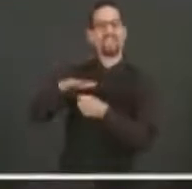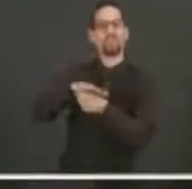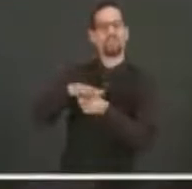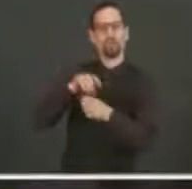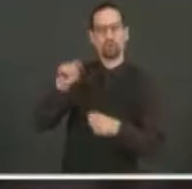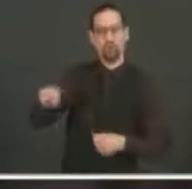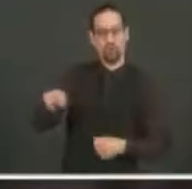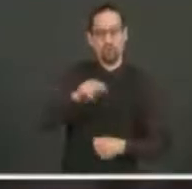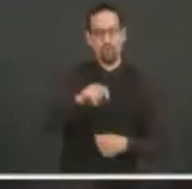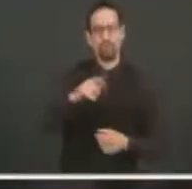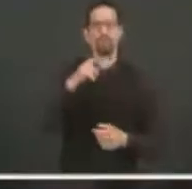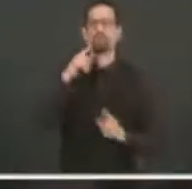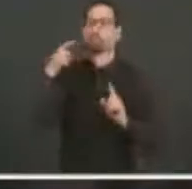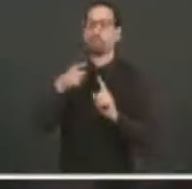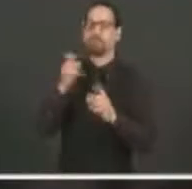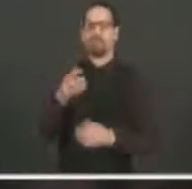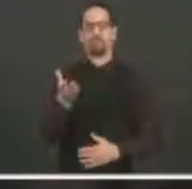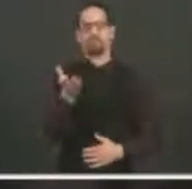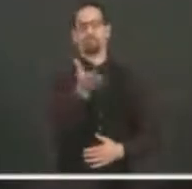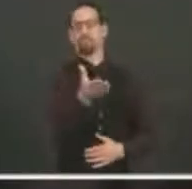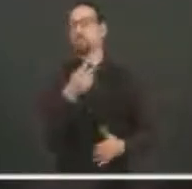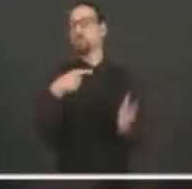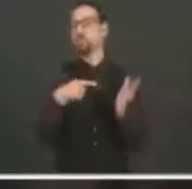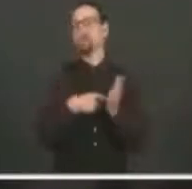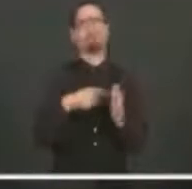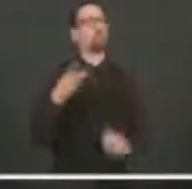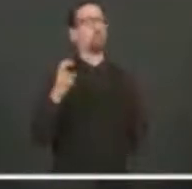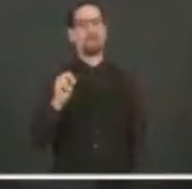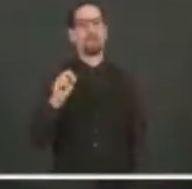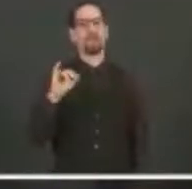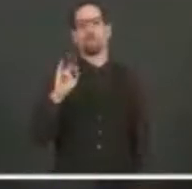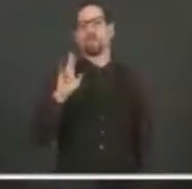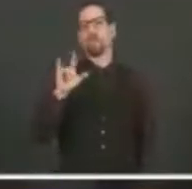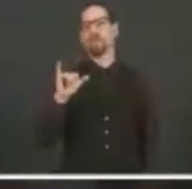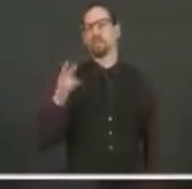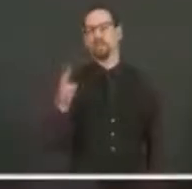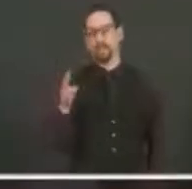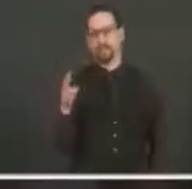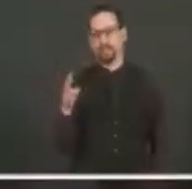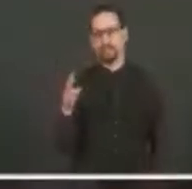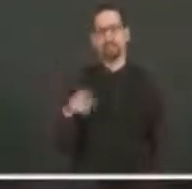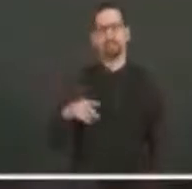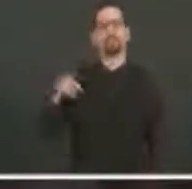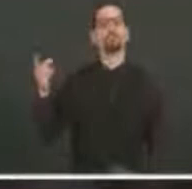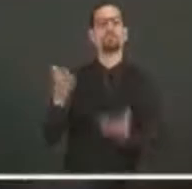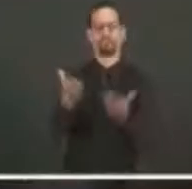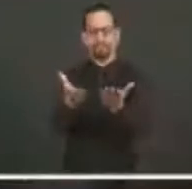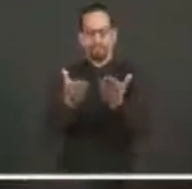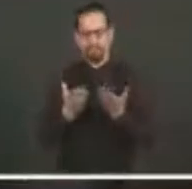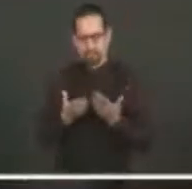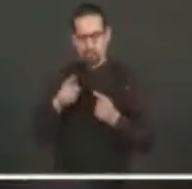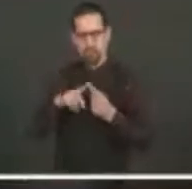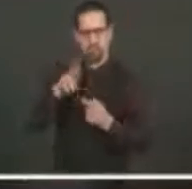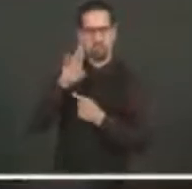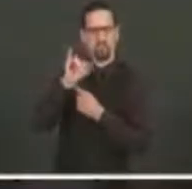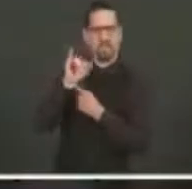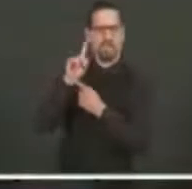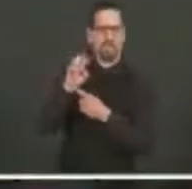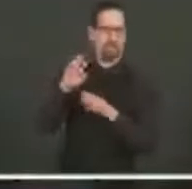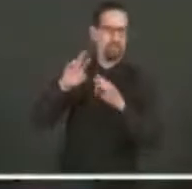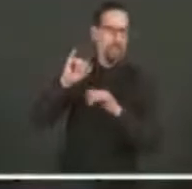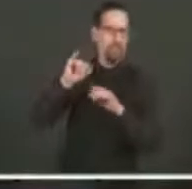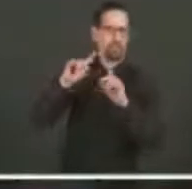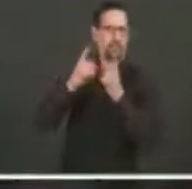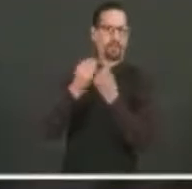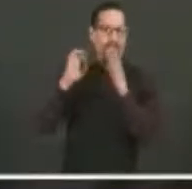17th. The RIDE team will be giving feedback and guidance on an ongoing basis until July 28th.